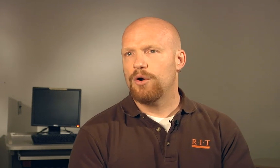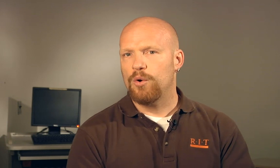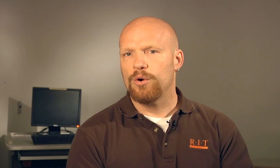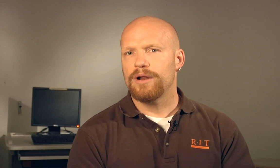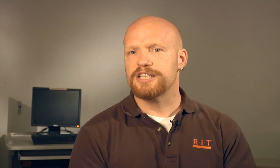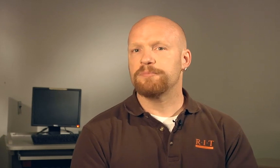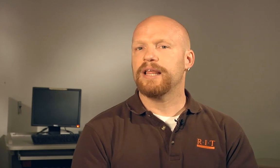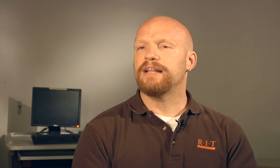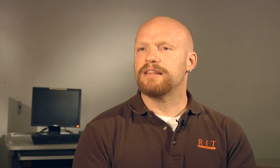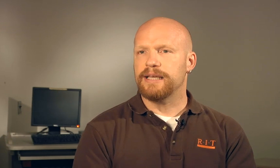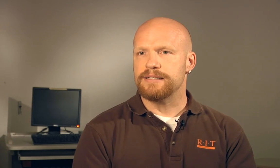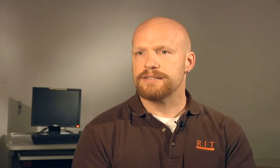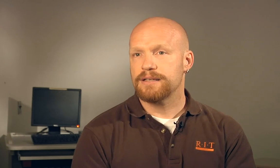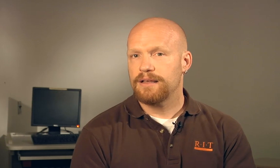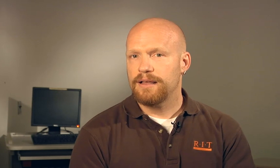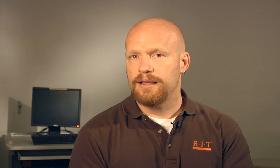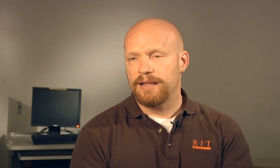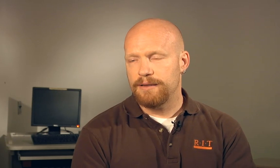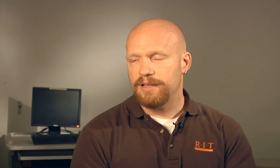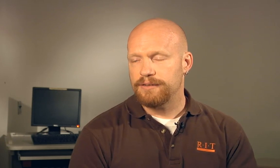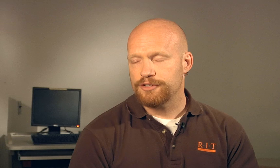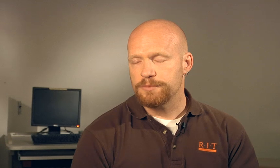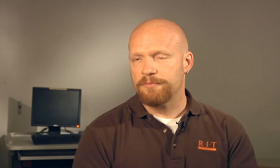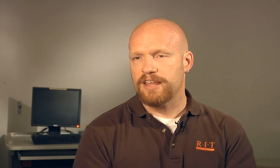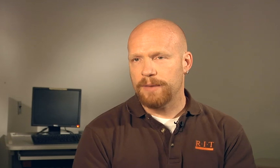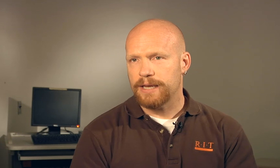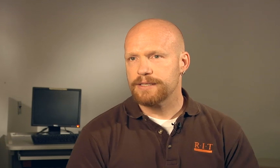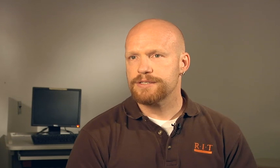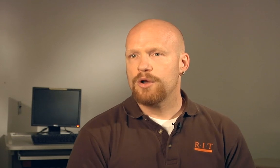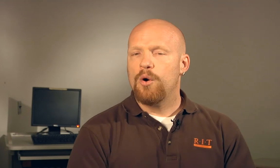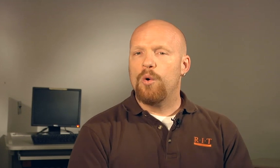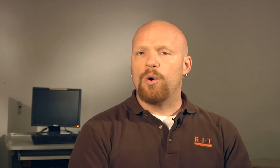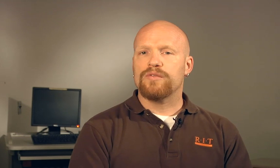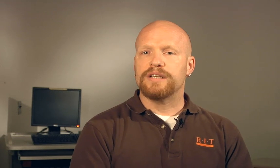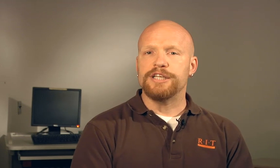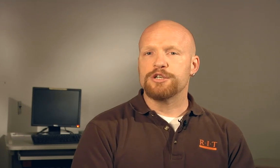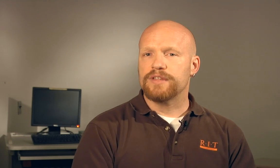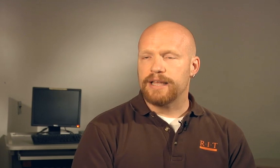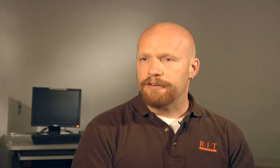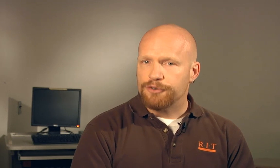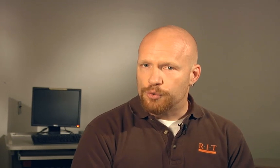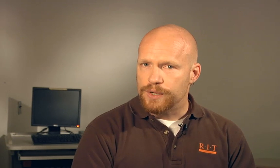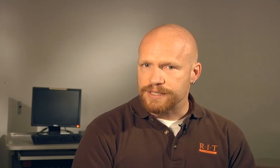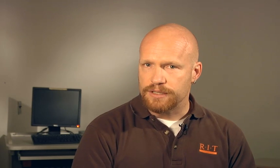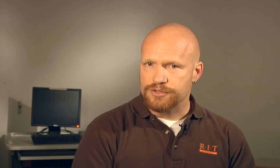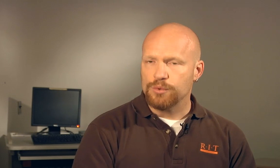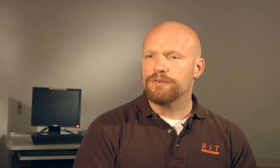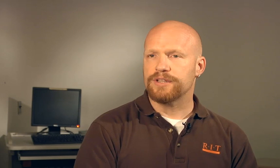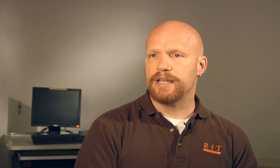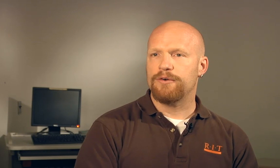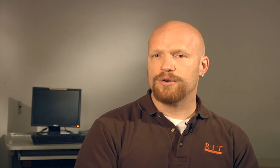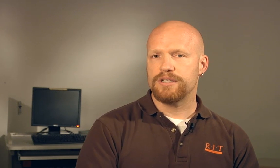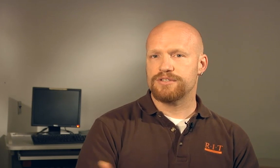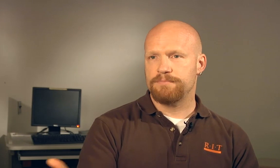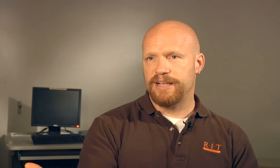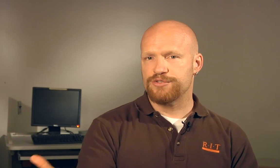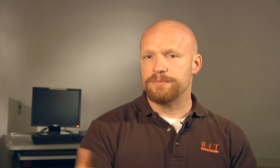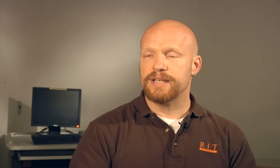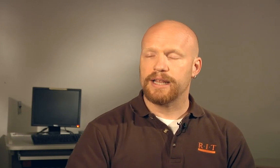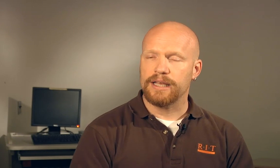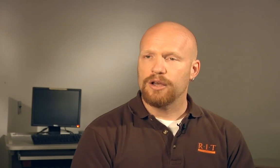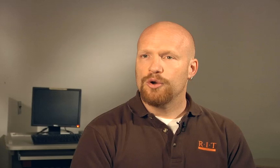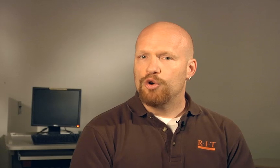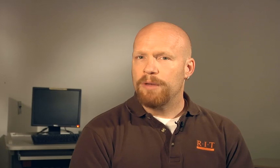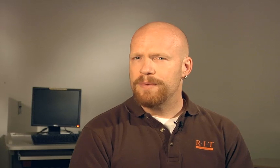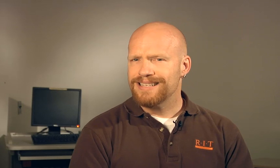sign or explain things in terms of mathematics, or the teacher of the deaf who is in the school for the deaf or in this